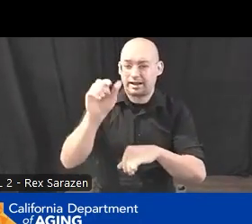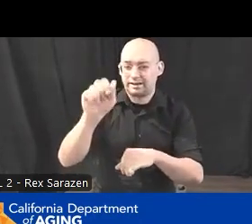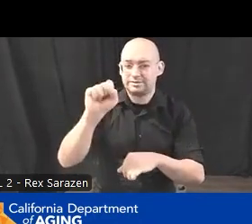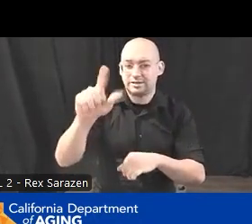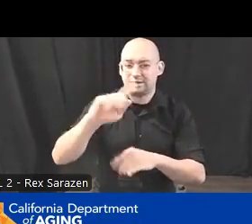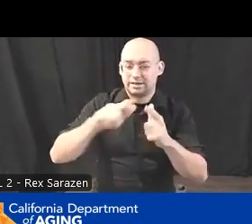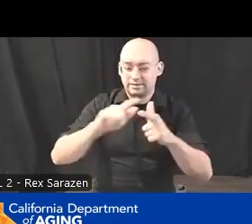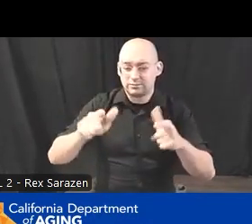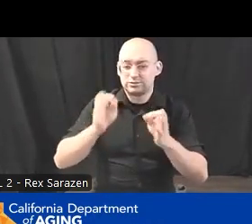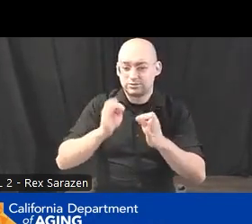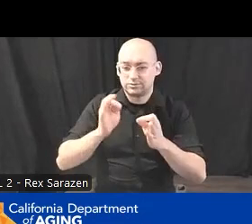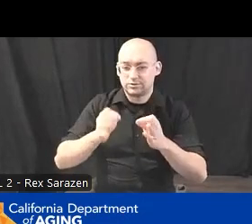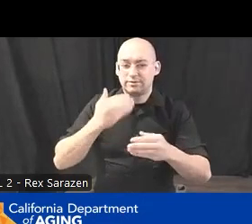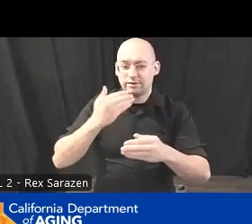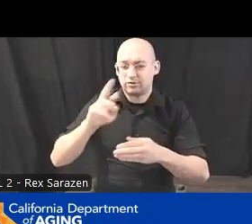Rex, for joining us.